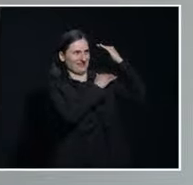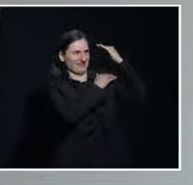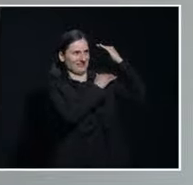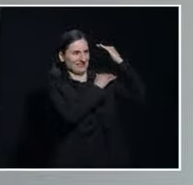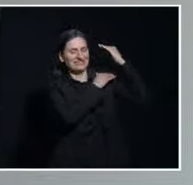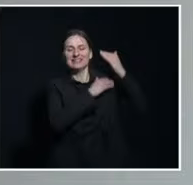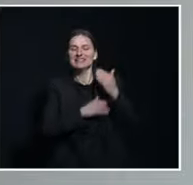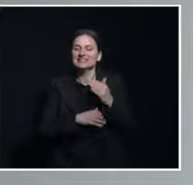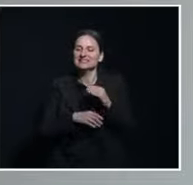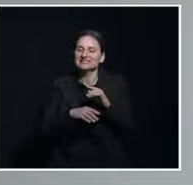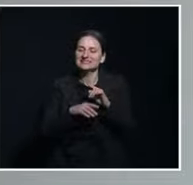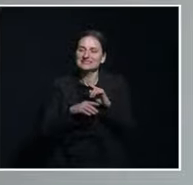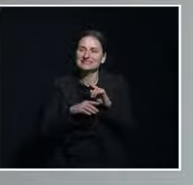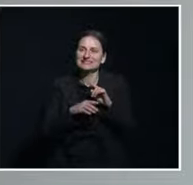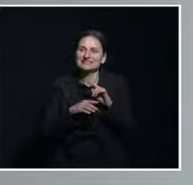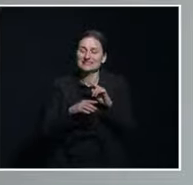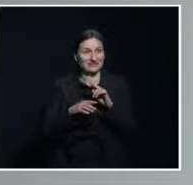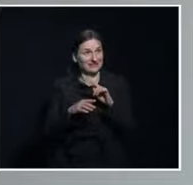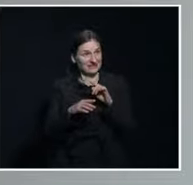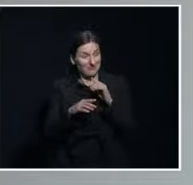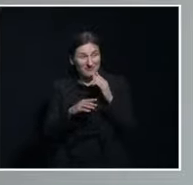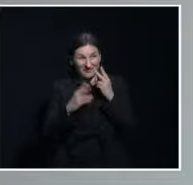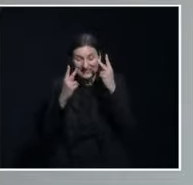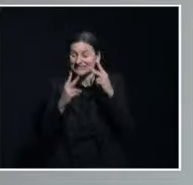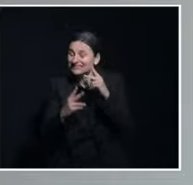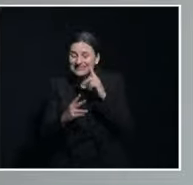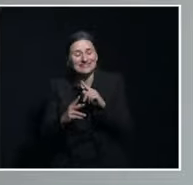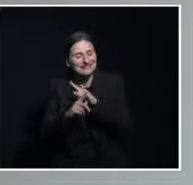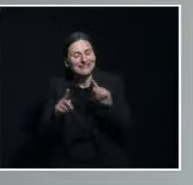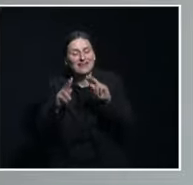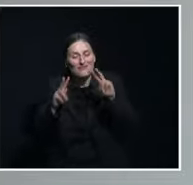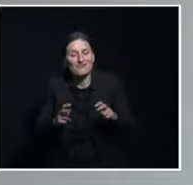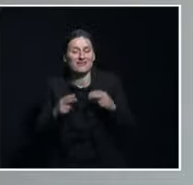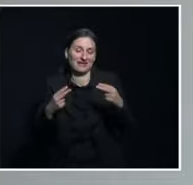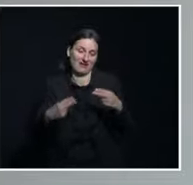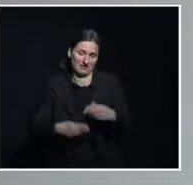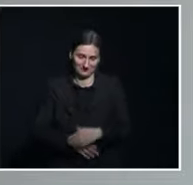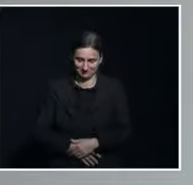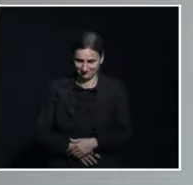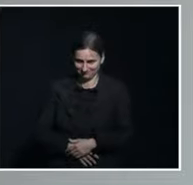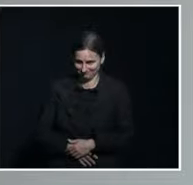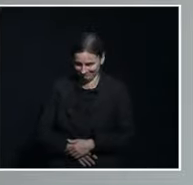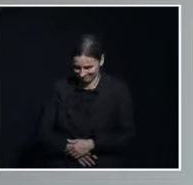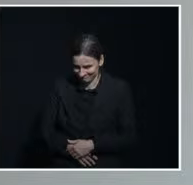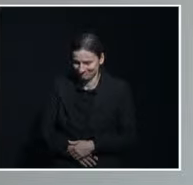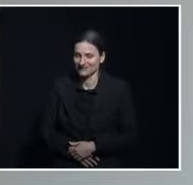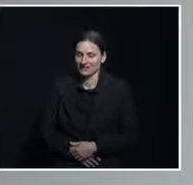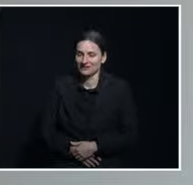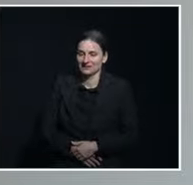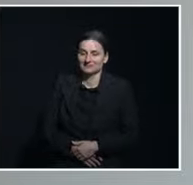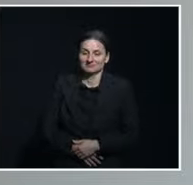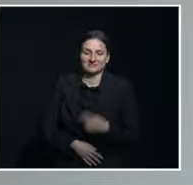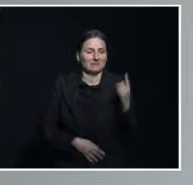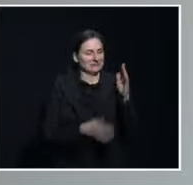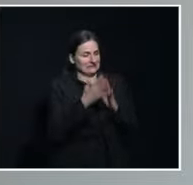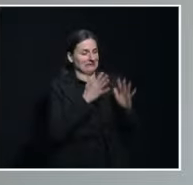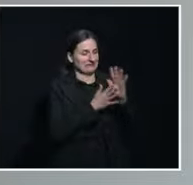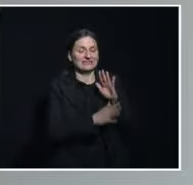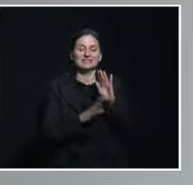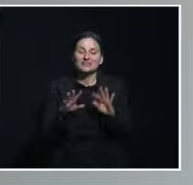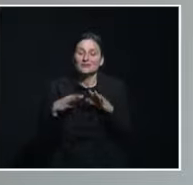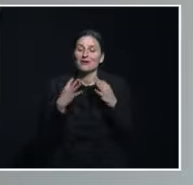not that this kind of thing is not going to happen again. Die Familie ist sehr bewegt und sehr